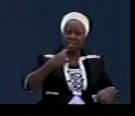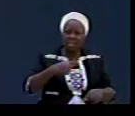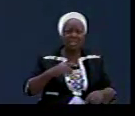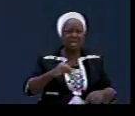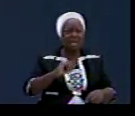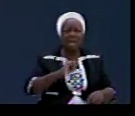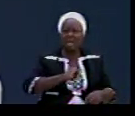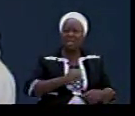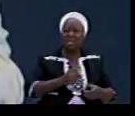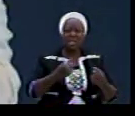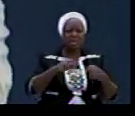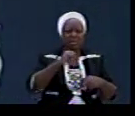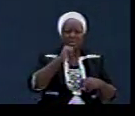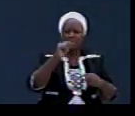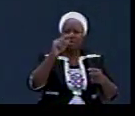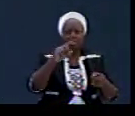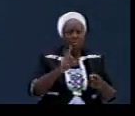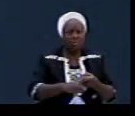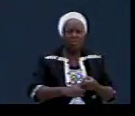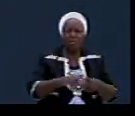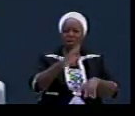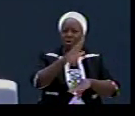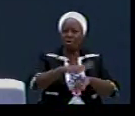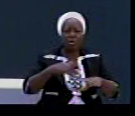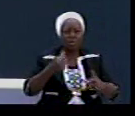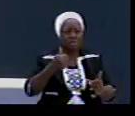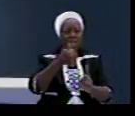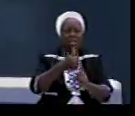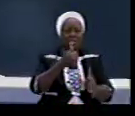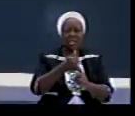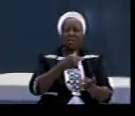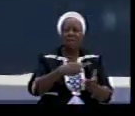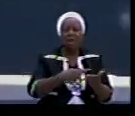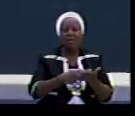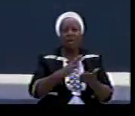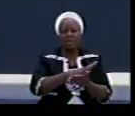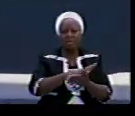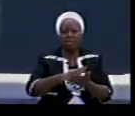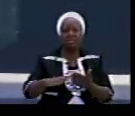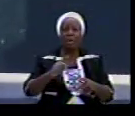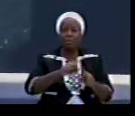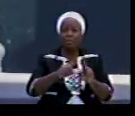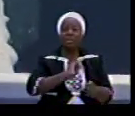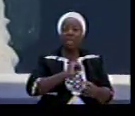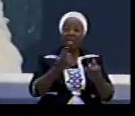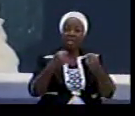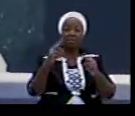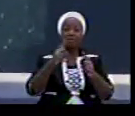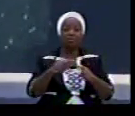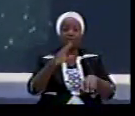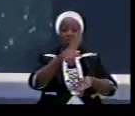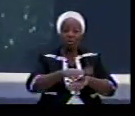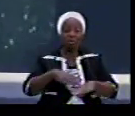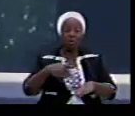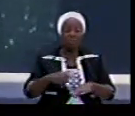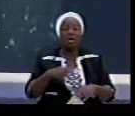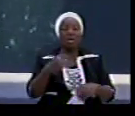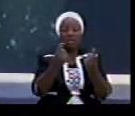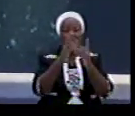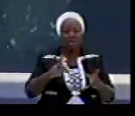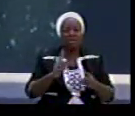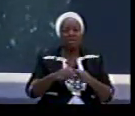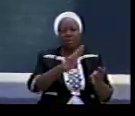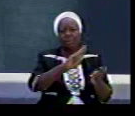self-righteous, but I came to call sinners to repentance. As you accept